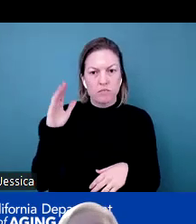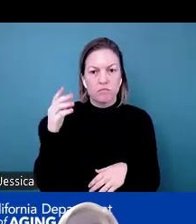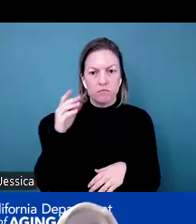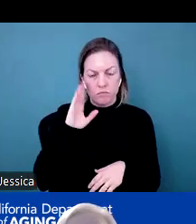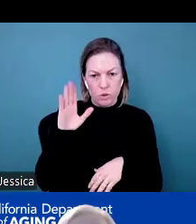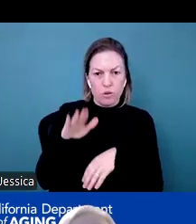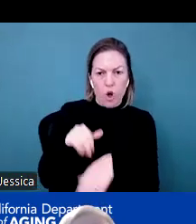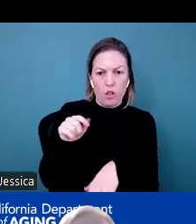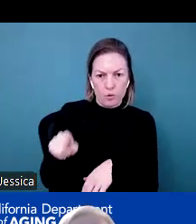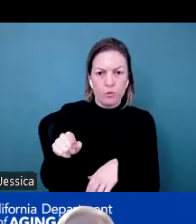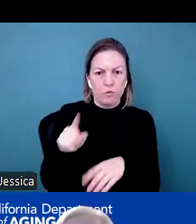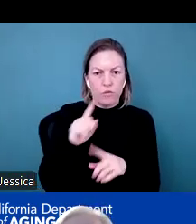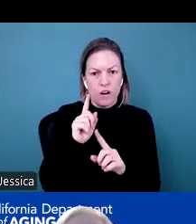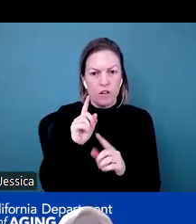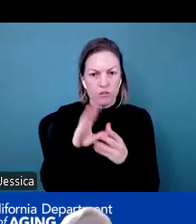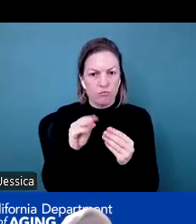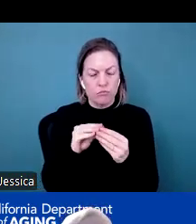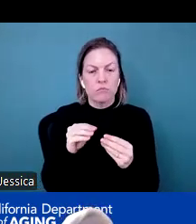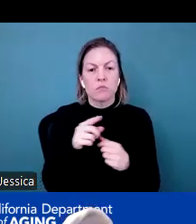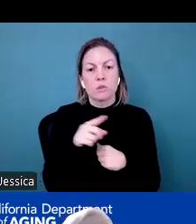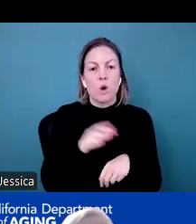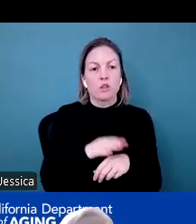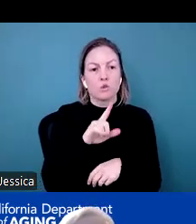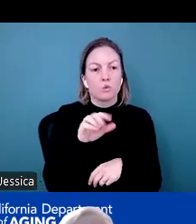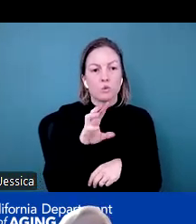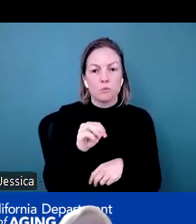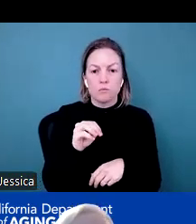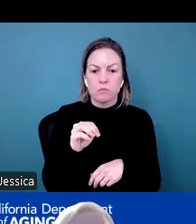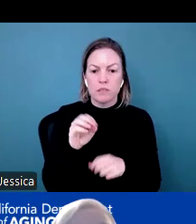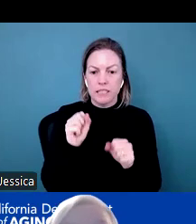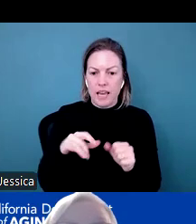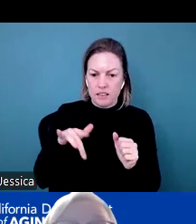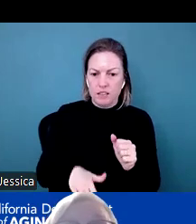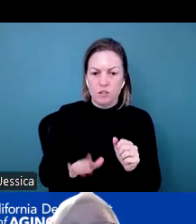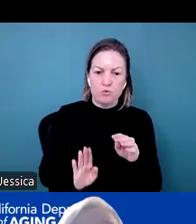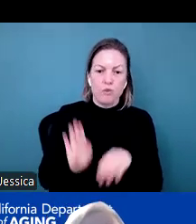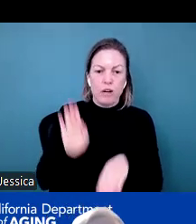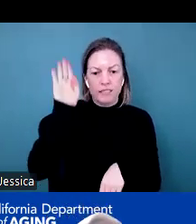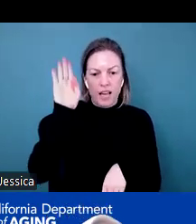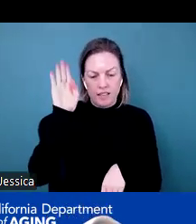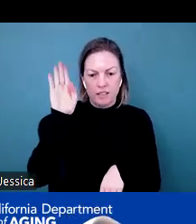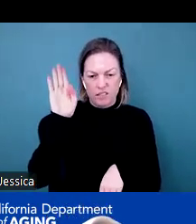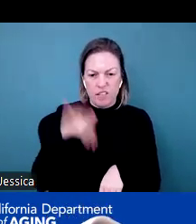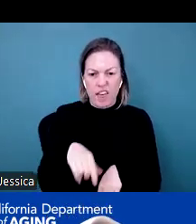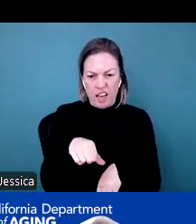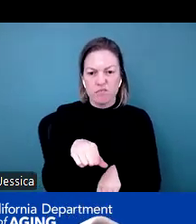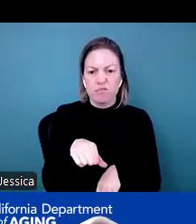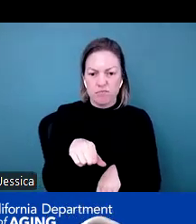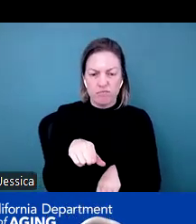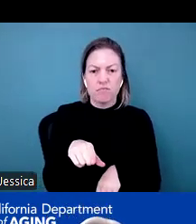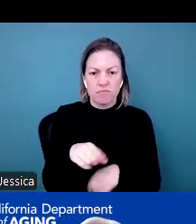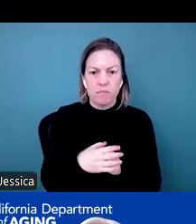for anyone on our Zoom platform, you have a raised hand icon that you can use,